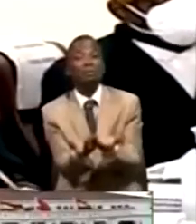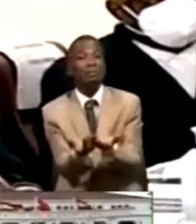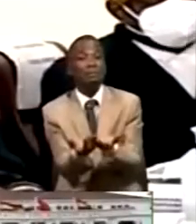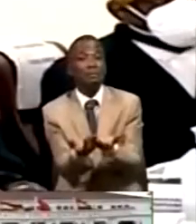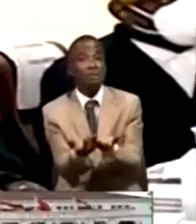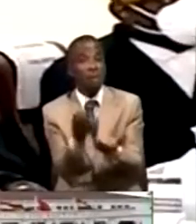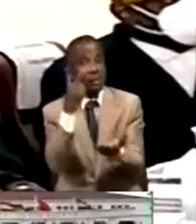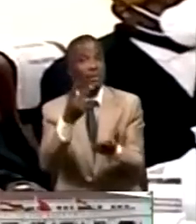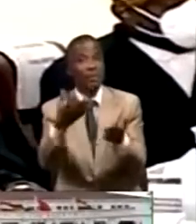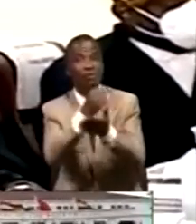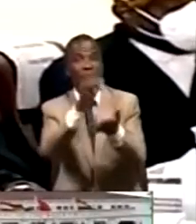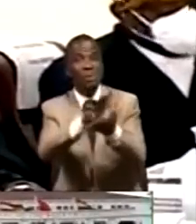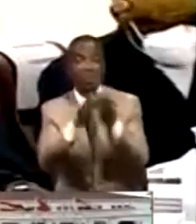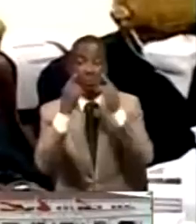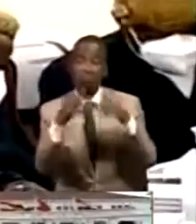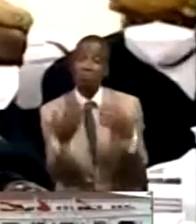the